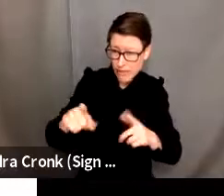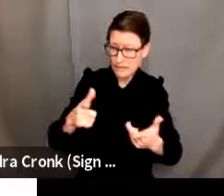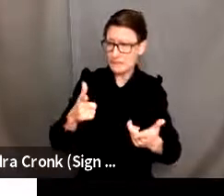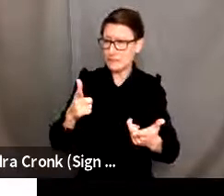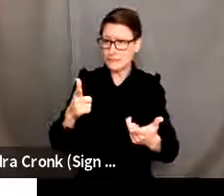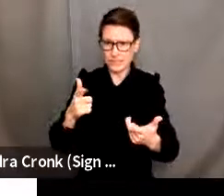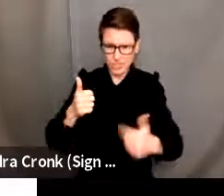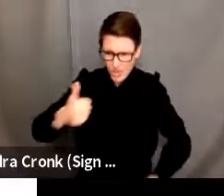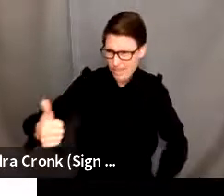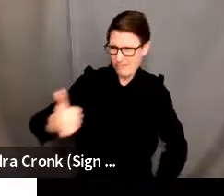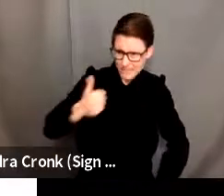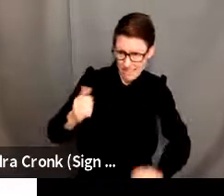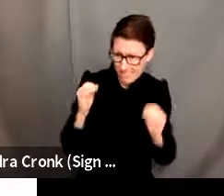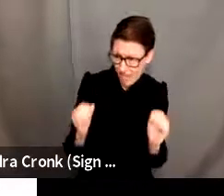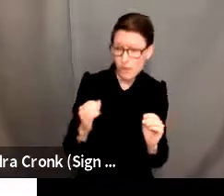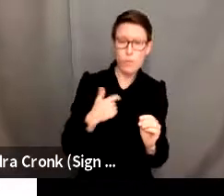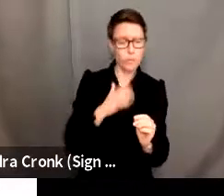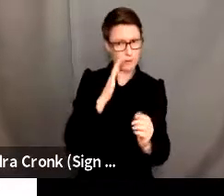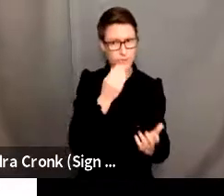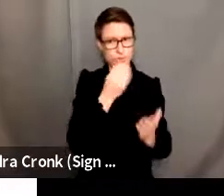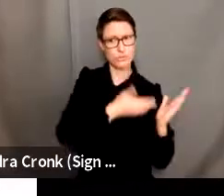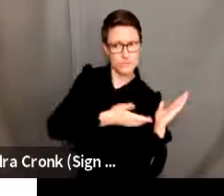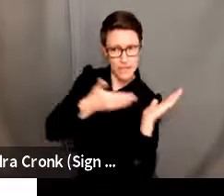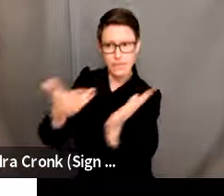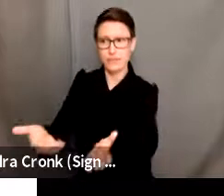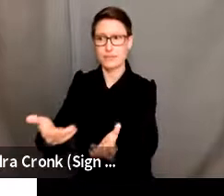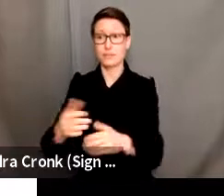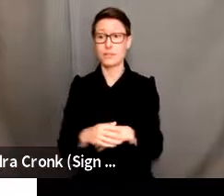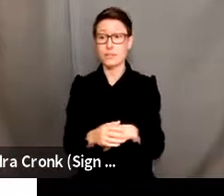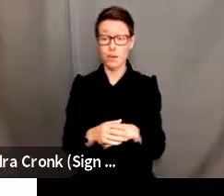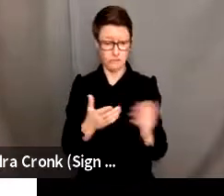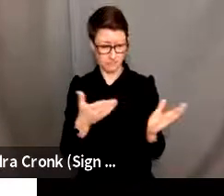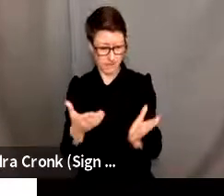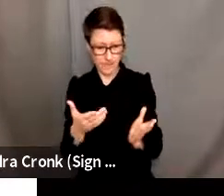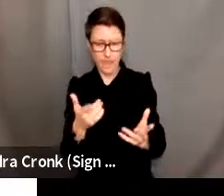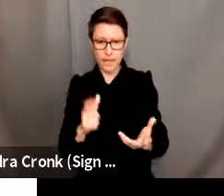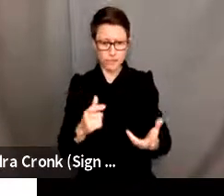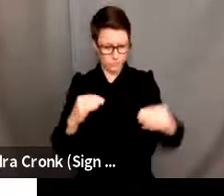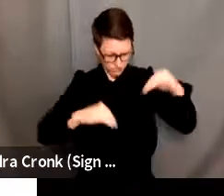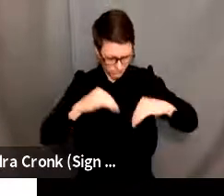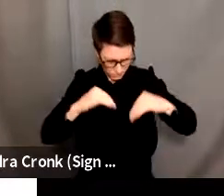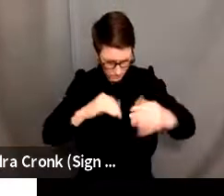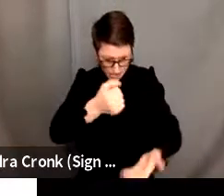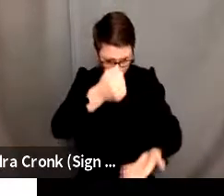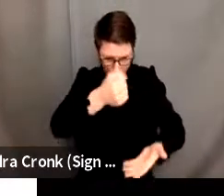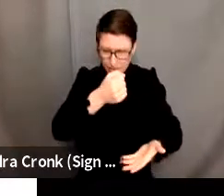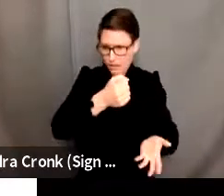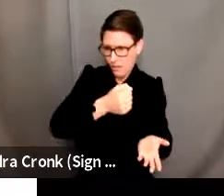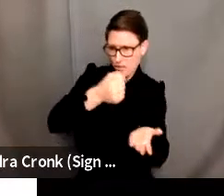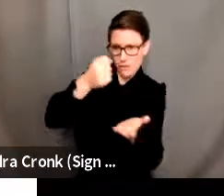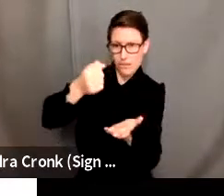them. So bagging all of these items that we take to these rural communities is where we need a lot of help